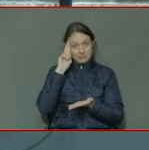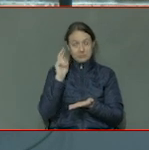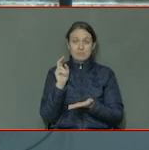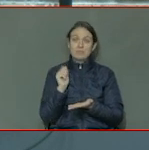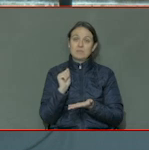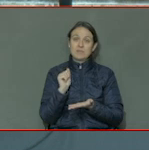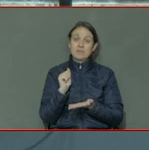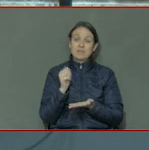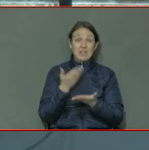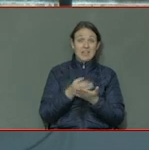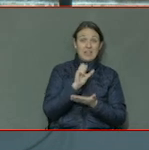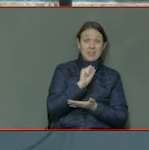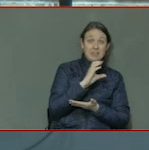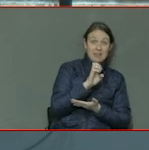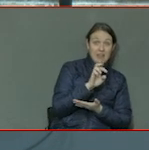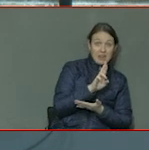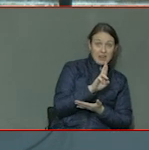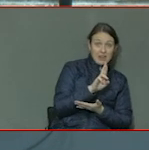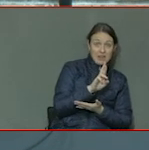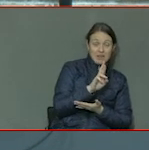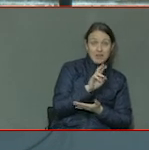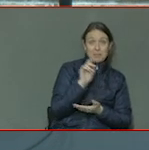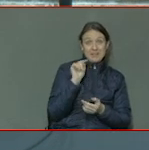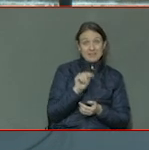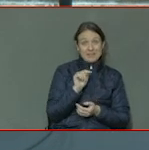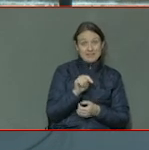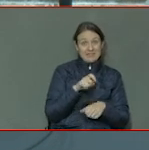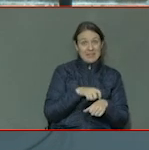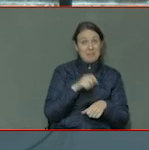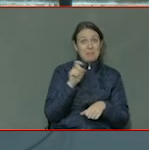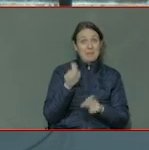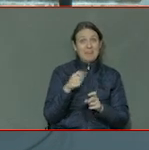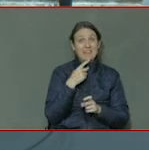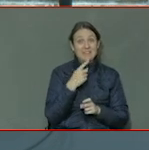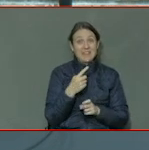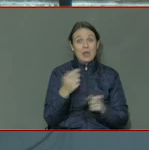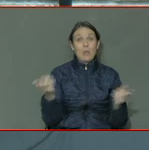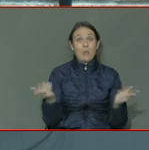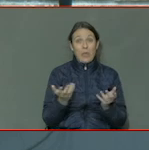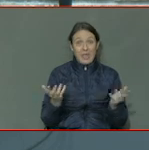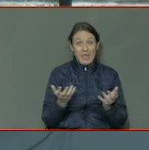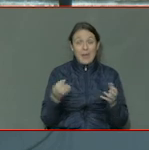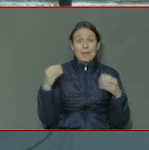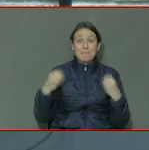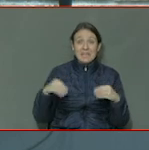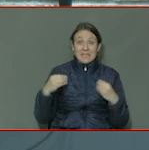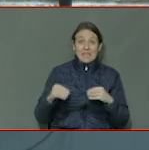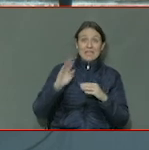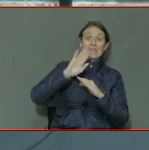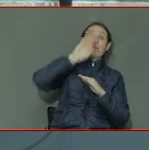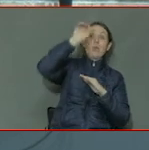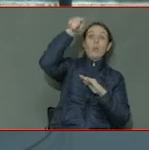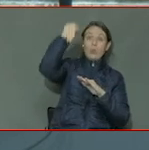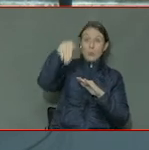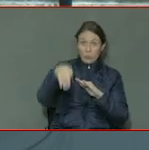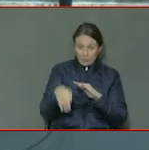position can be a scalar value also, but in this case I must say where I am, because that is what the question asks.